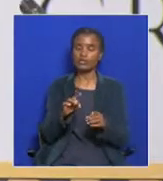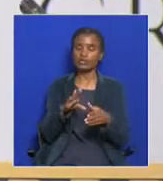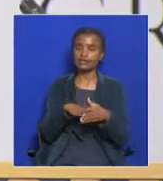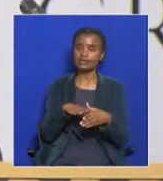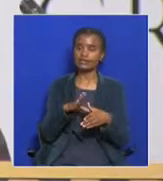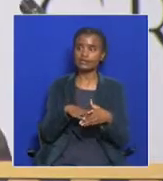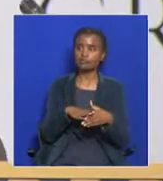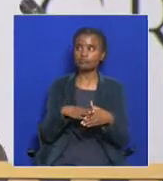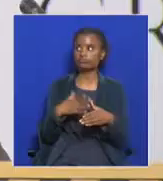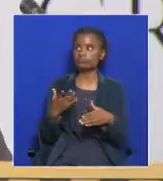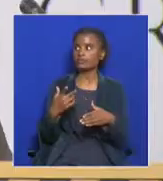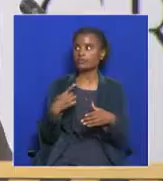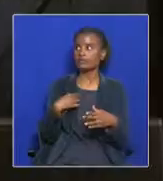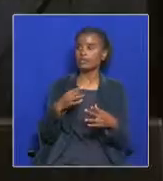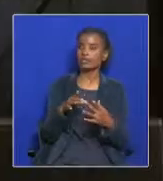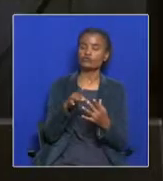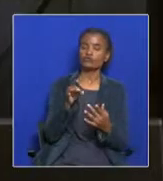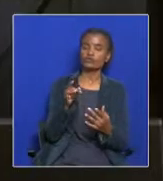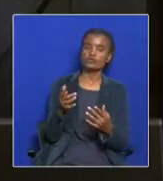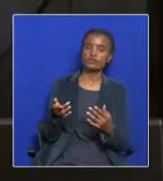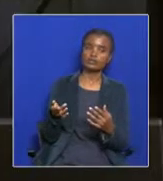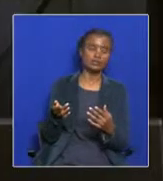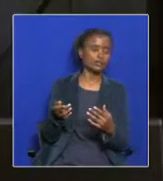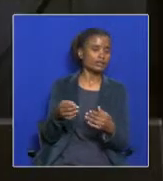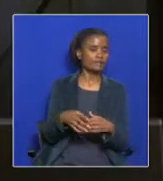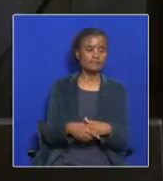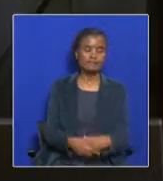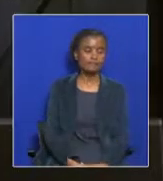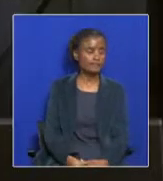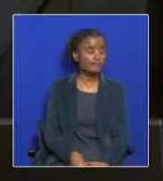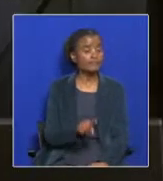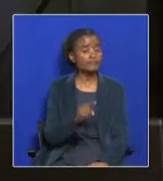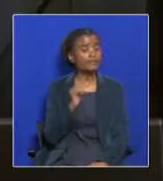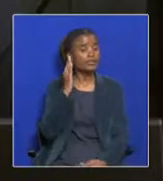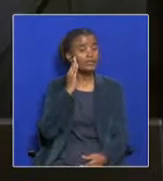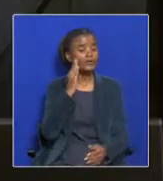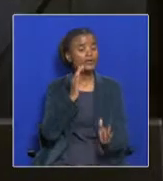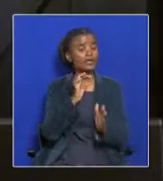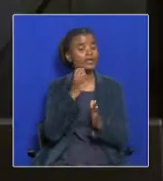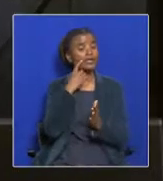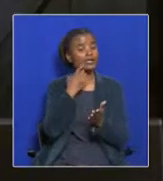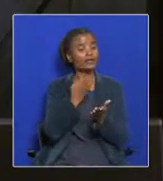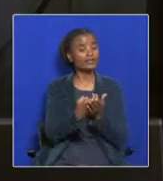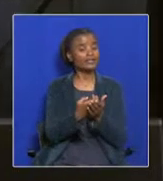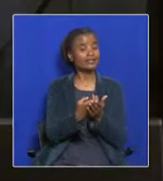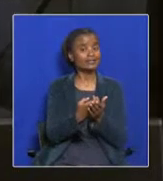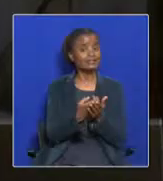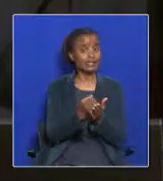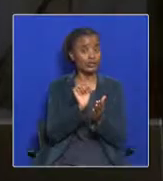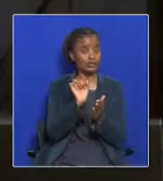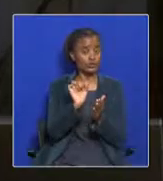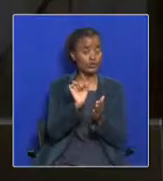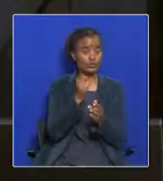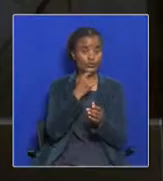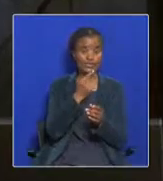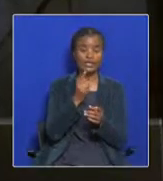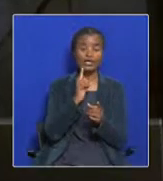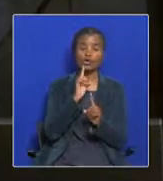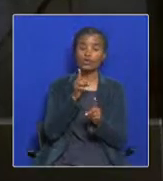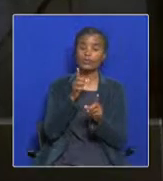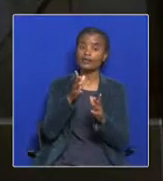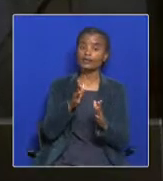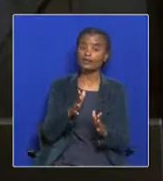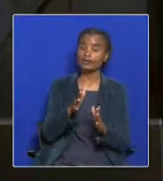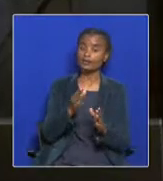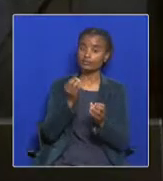choosing of You know, in your evidence, you have said to us, when your commander speaks, I can't contradict